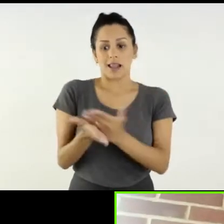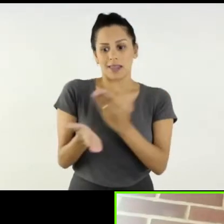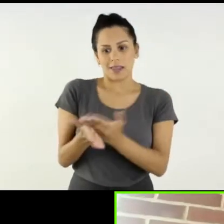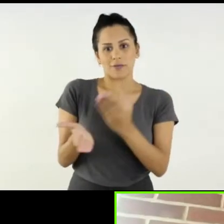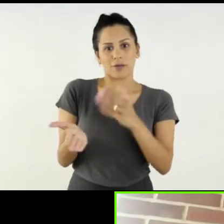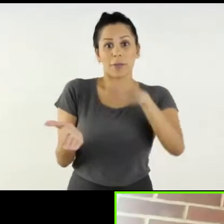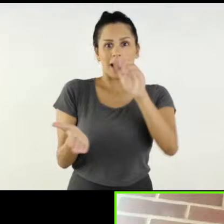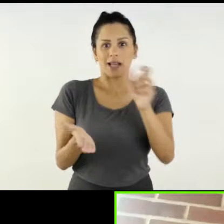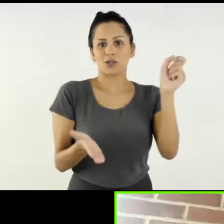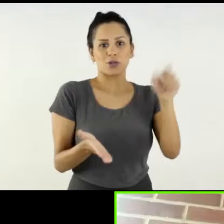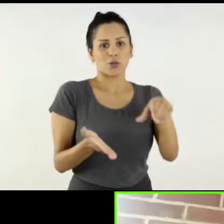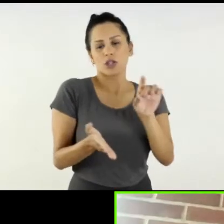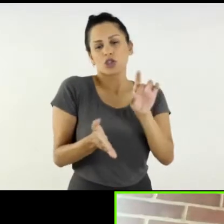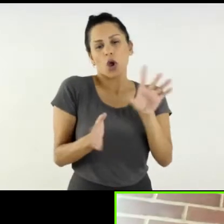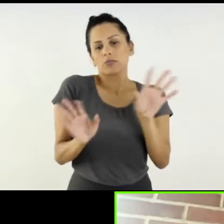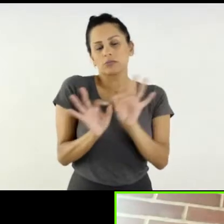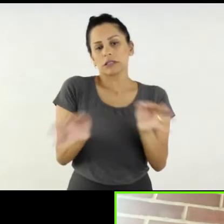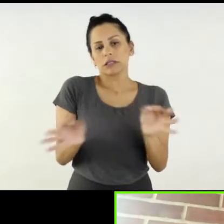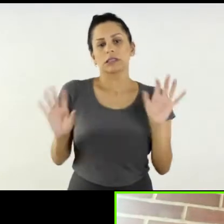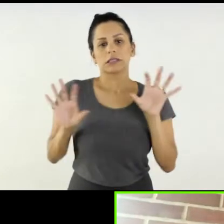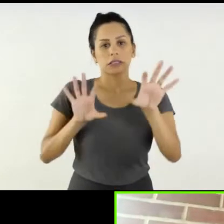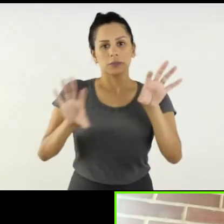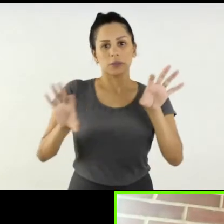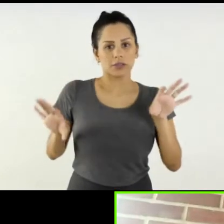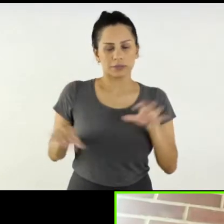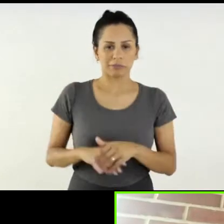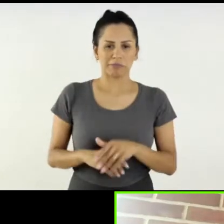there. I'll try to retain them as I go.